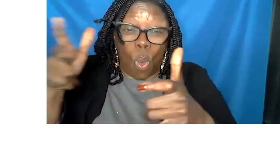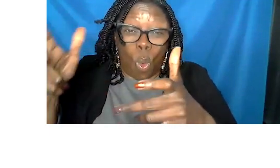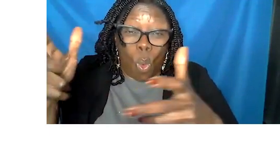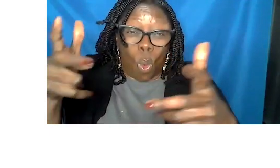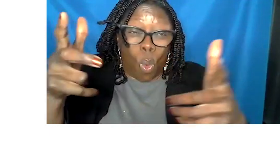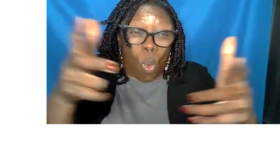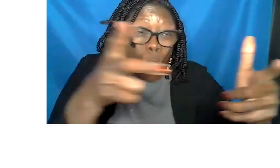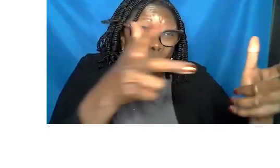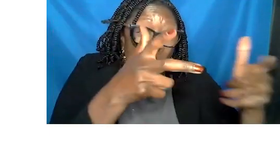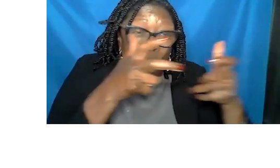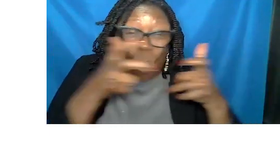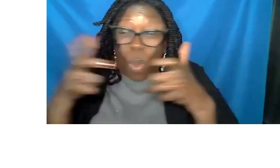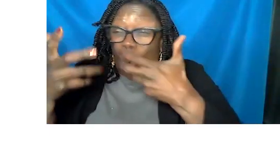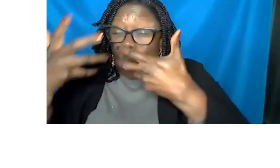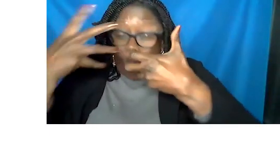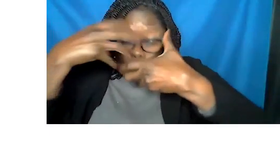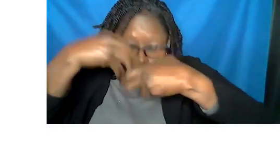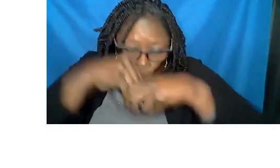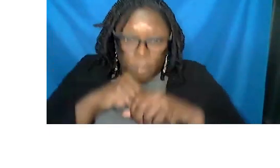pretty sophisticated responses to.